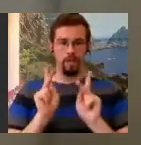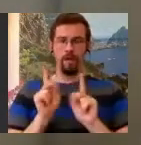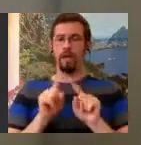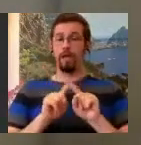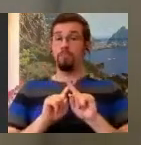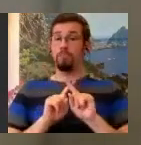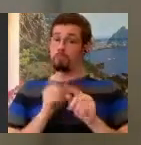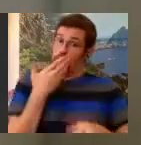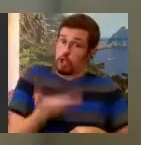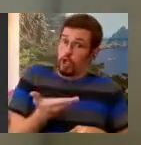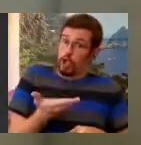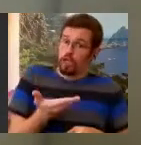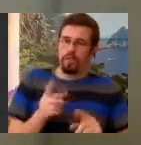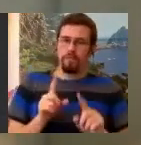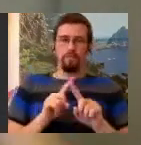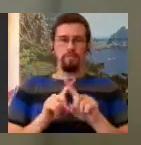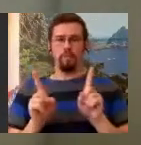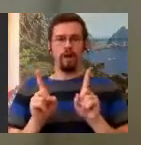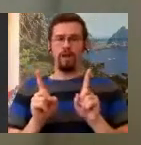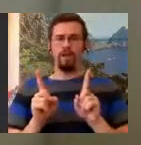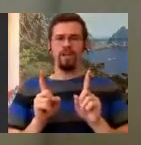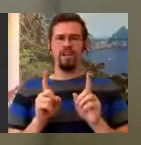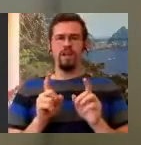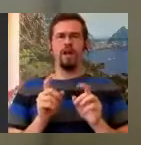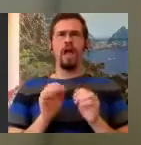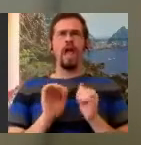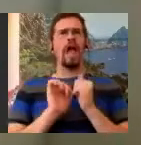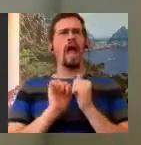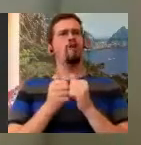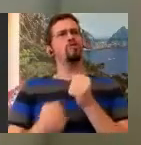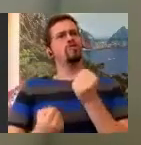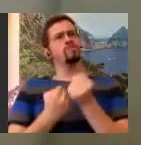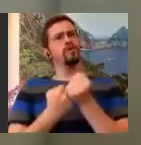about deafness, about how to support deaf people.